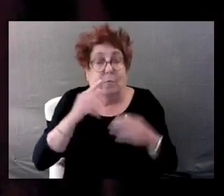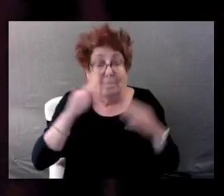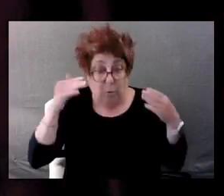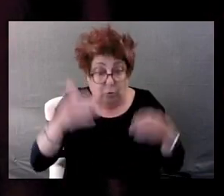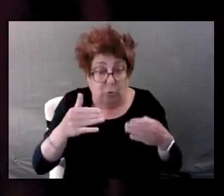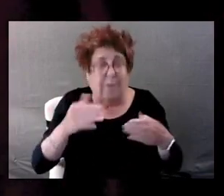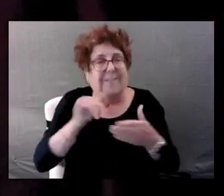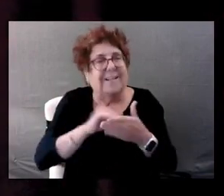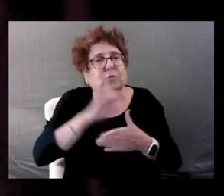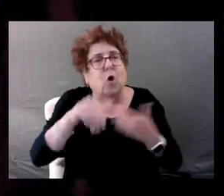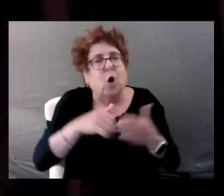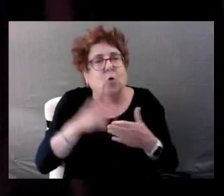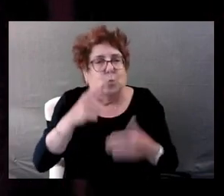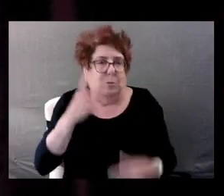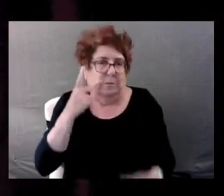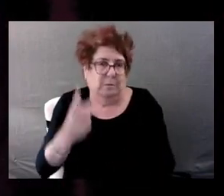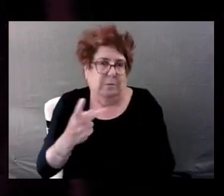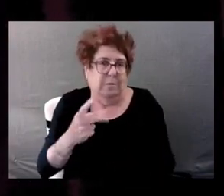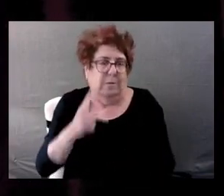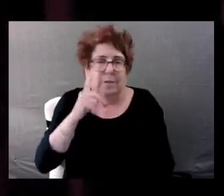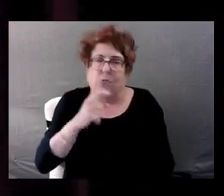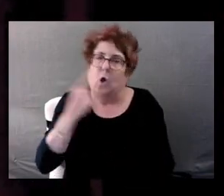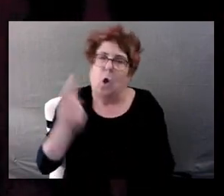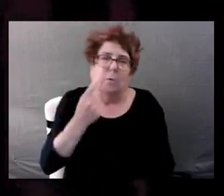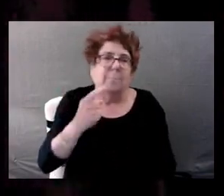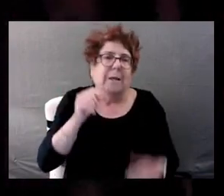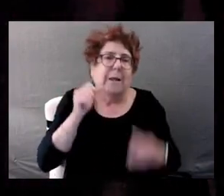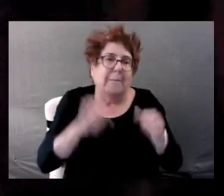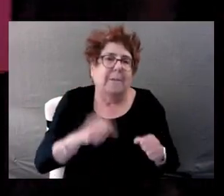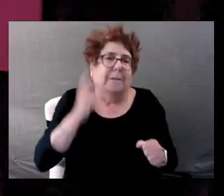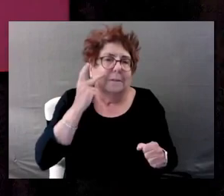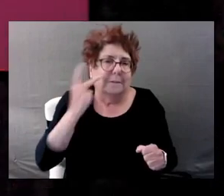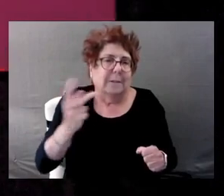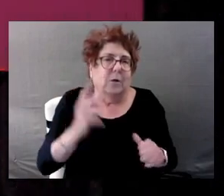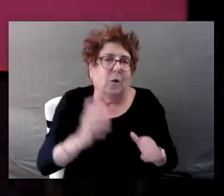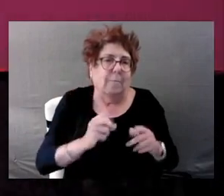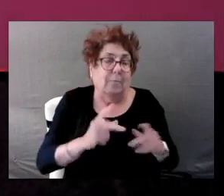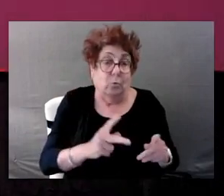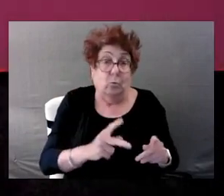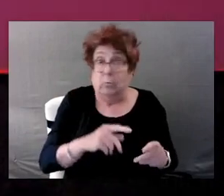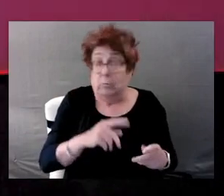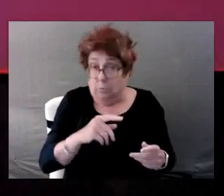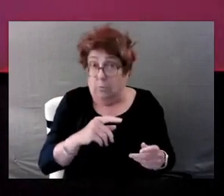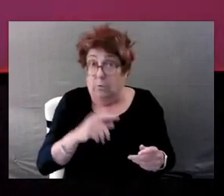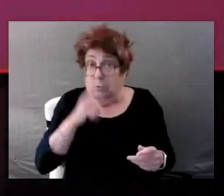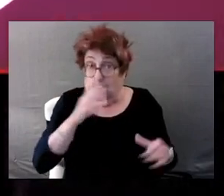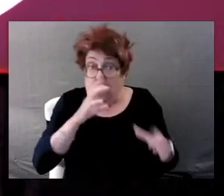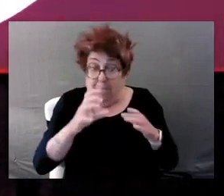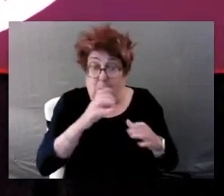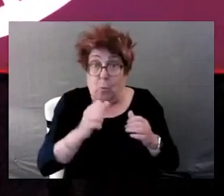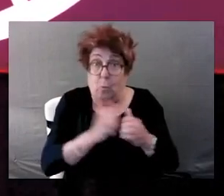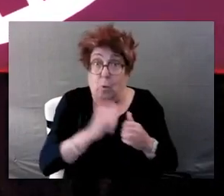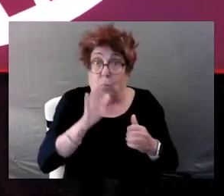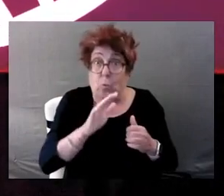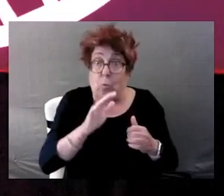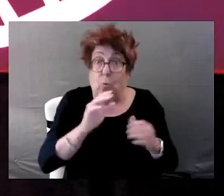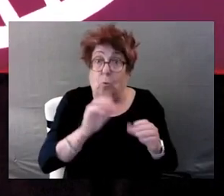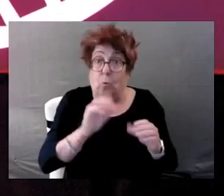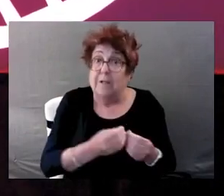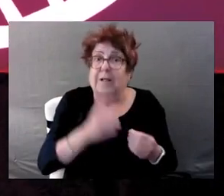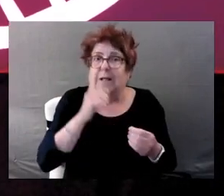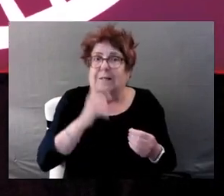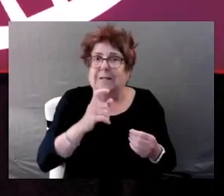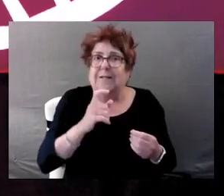able to see the opportunity. So as you are communicating in your organization, always really drill down to figure out what is